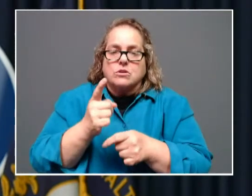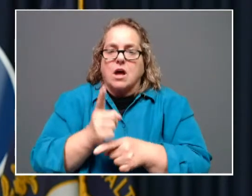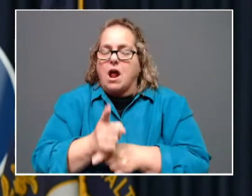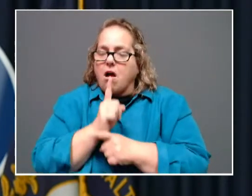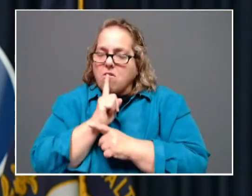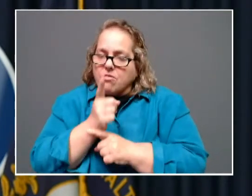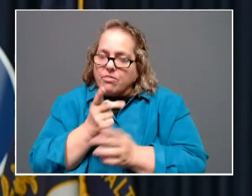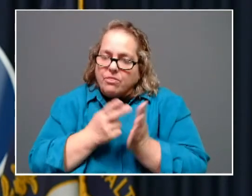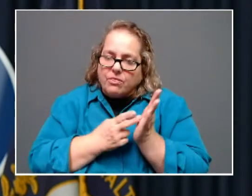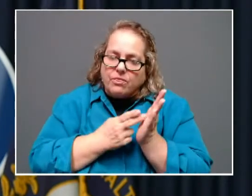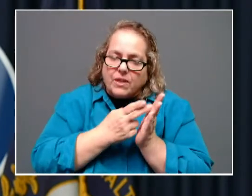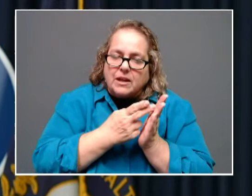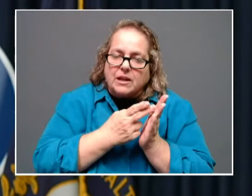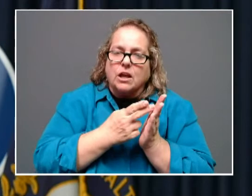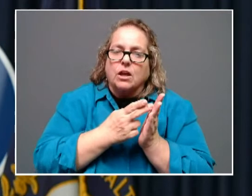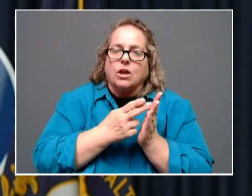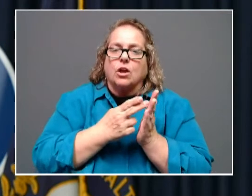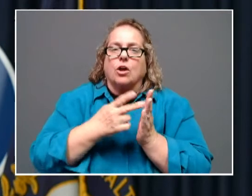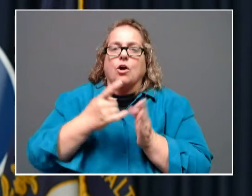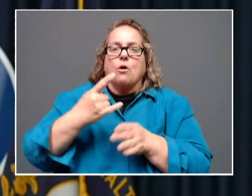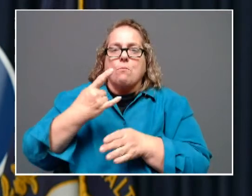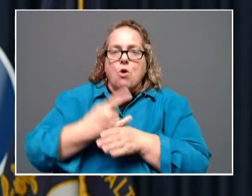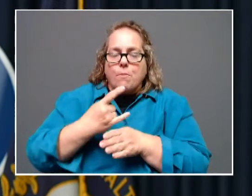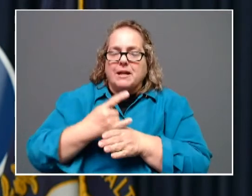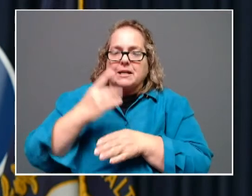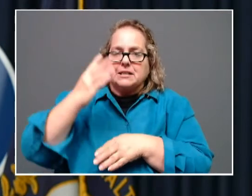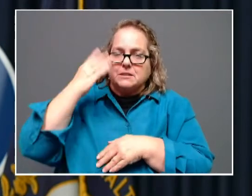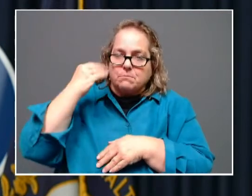curated bourbon experience in Augusta.